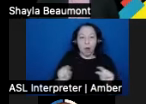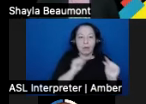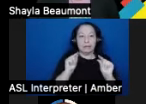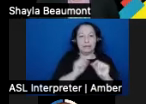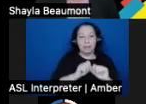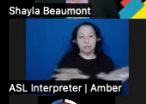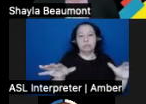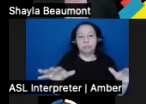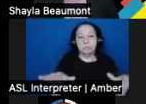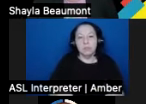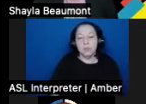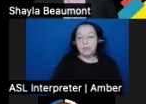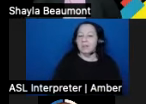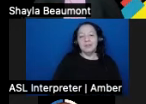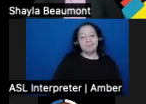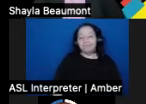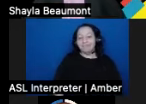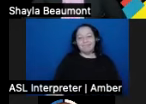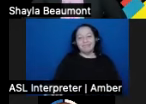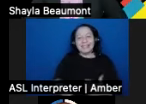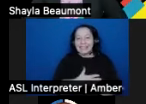And so again, I mean, even in how